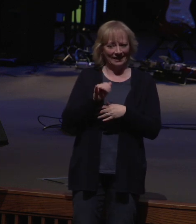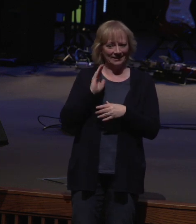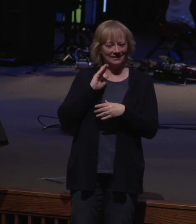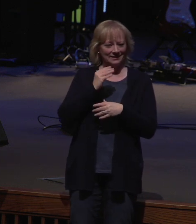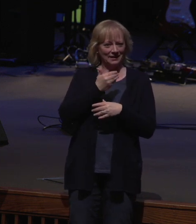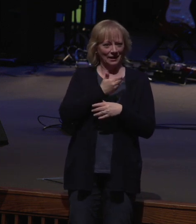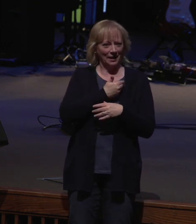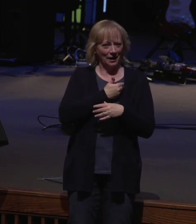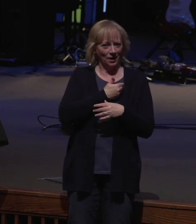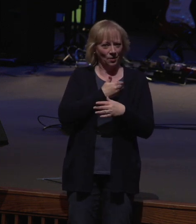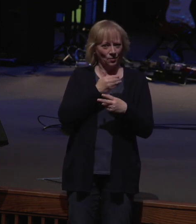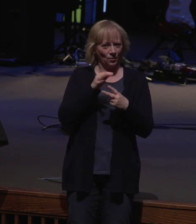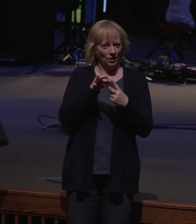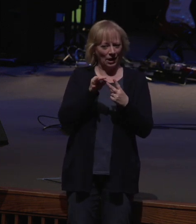our option today.